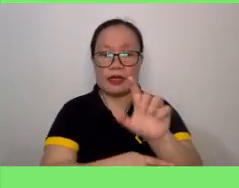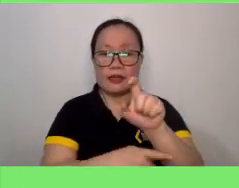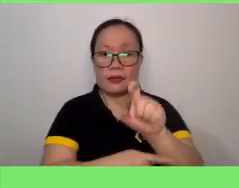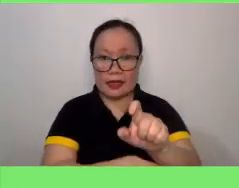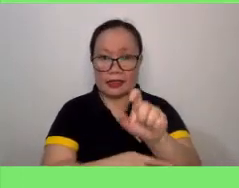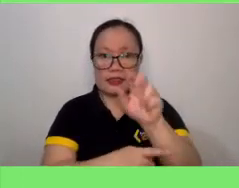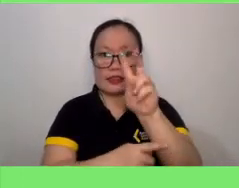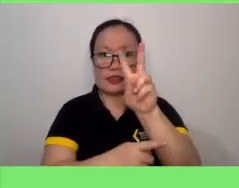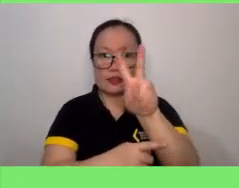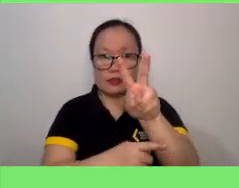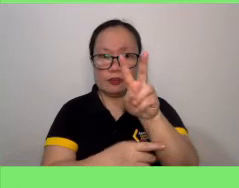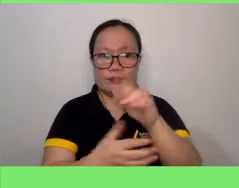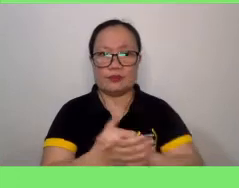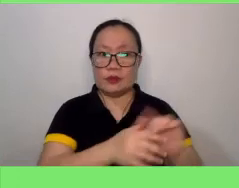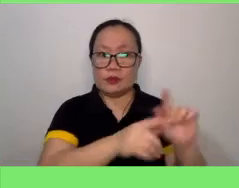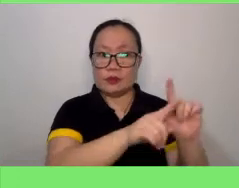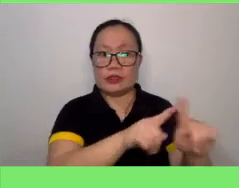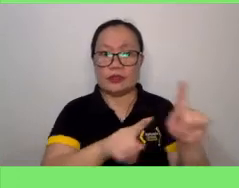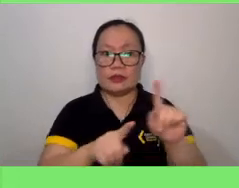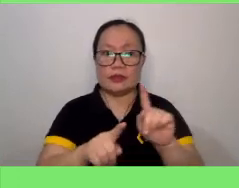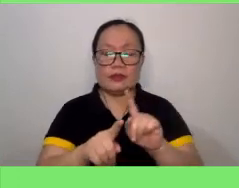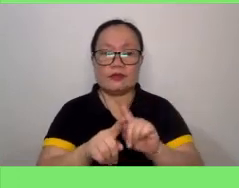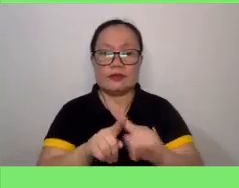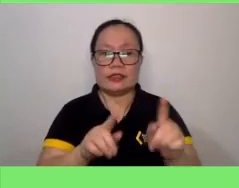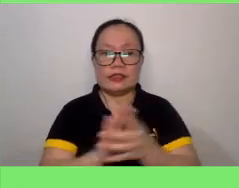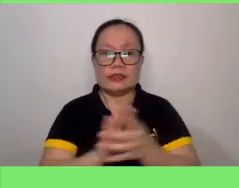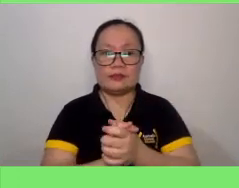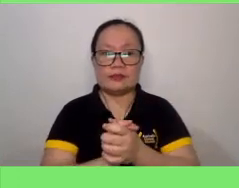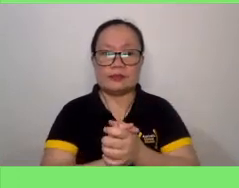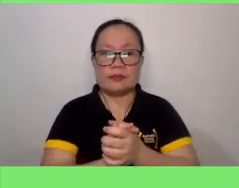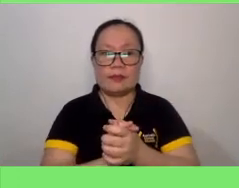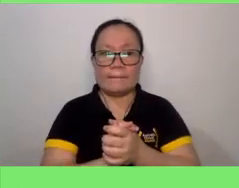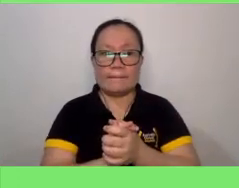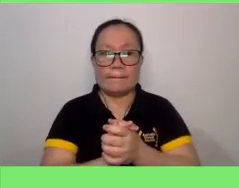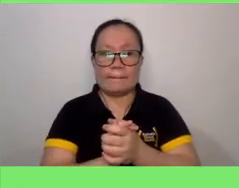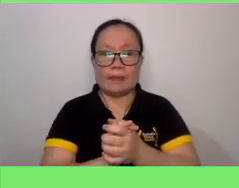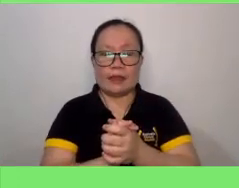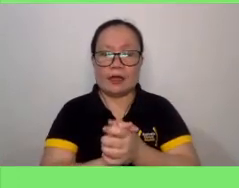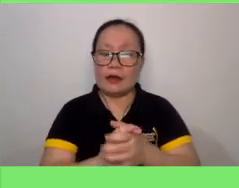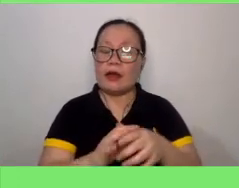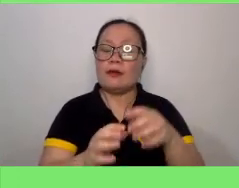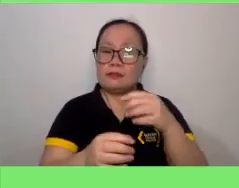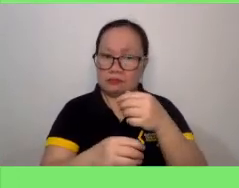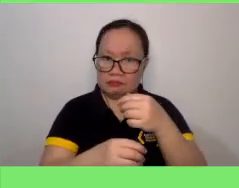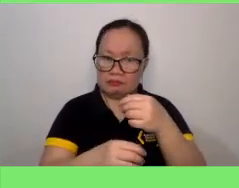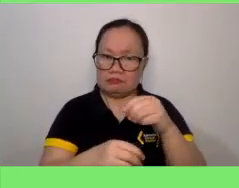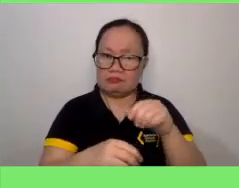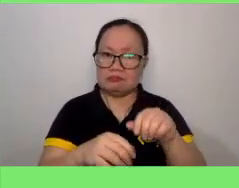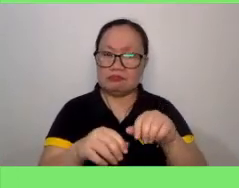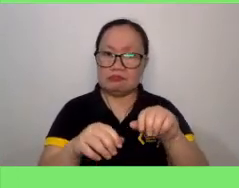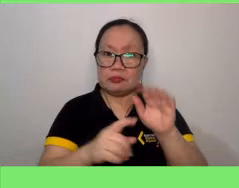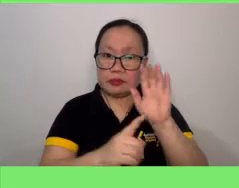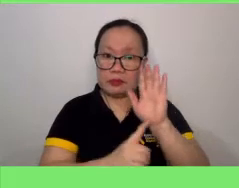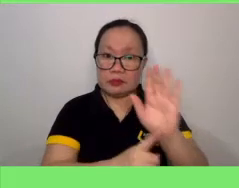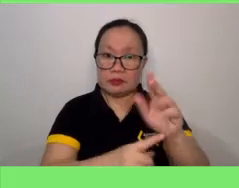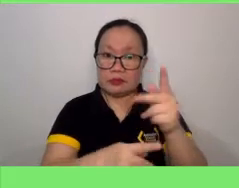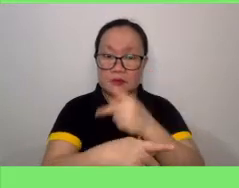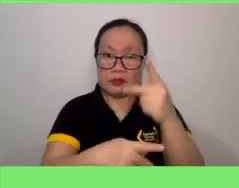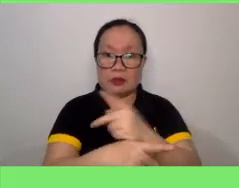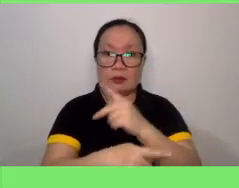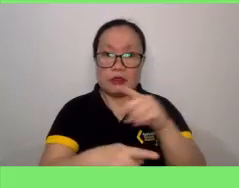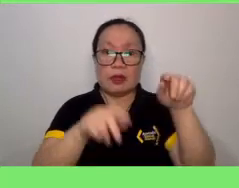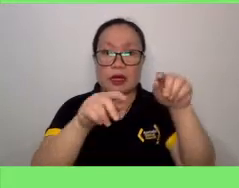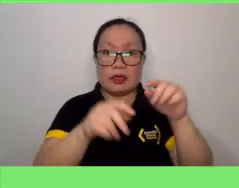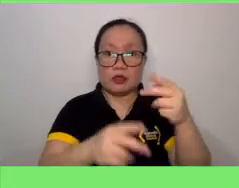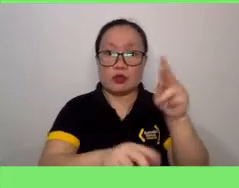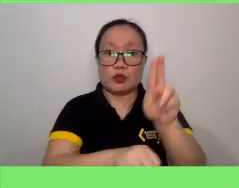ha, iba-iba po ang representation natin ng pag-multiply. You can make use of the parenthesis or you can make use of the